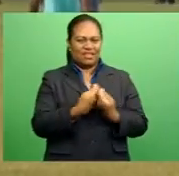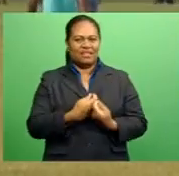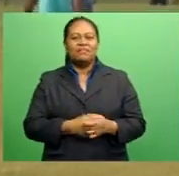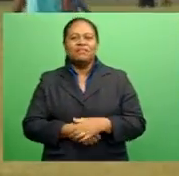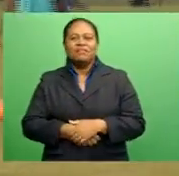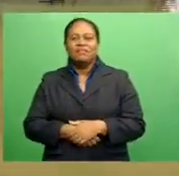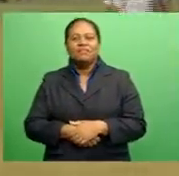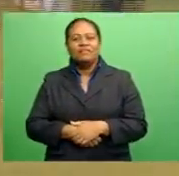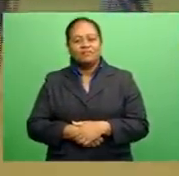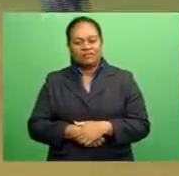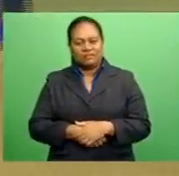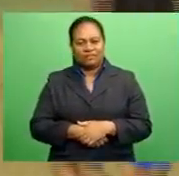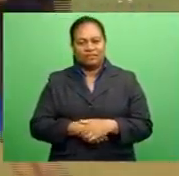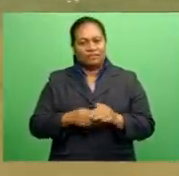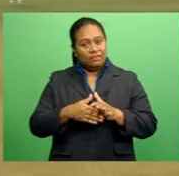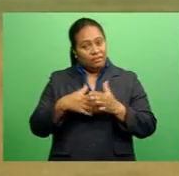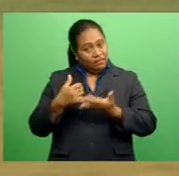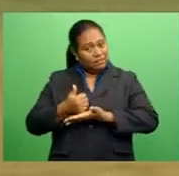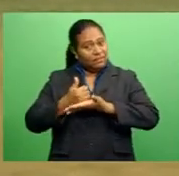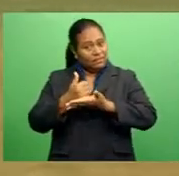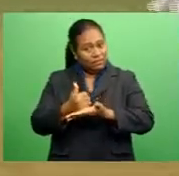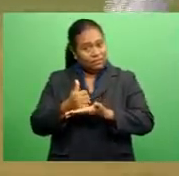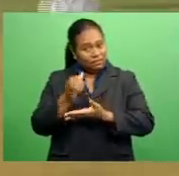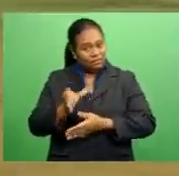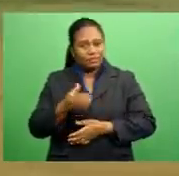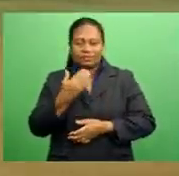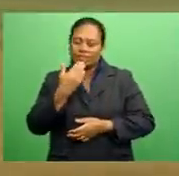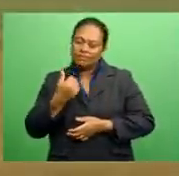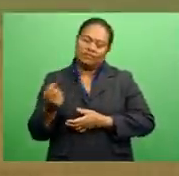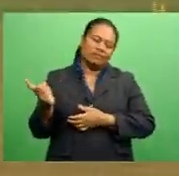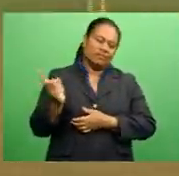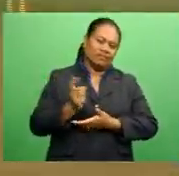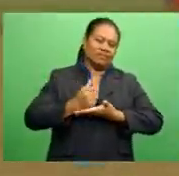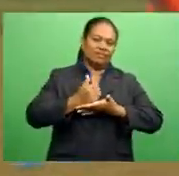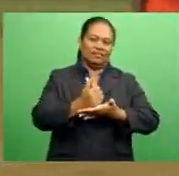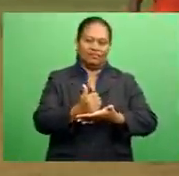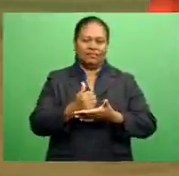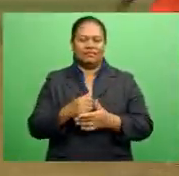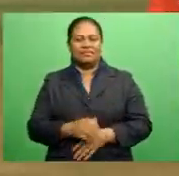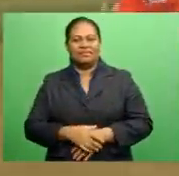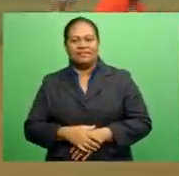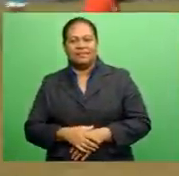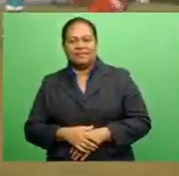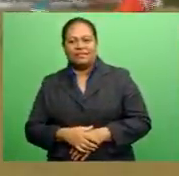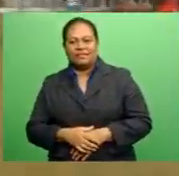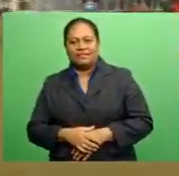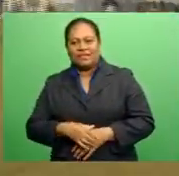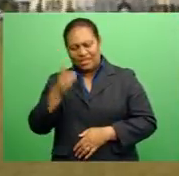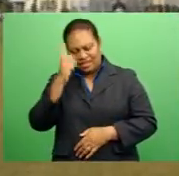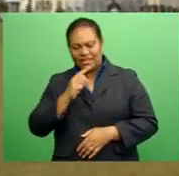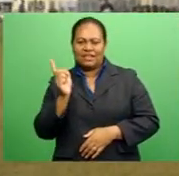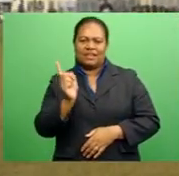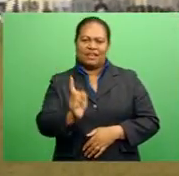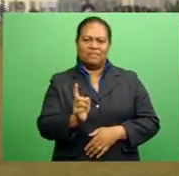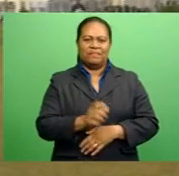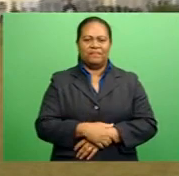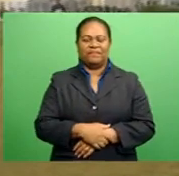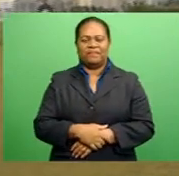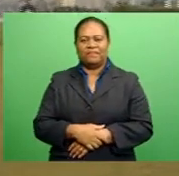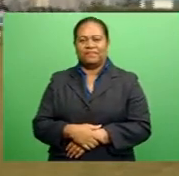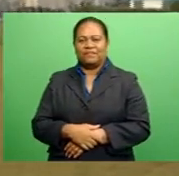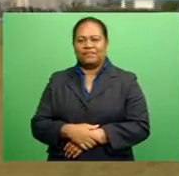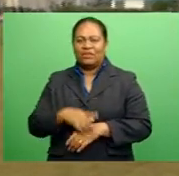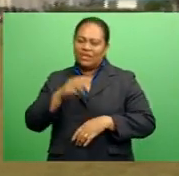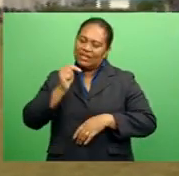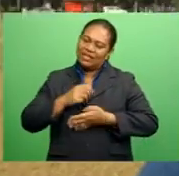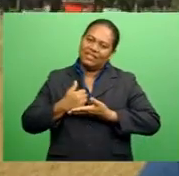side. The fans, you need support from the fans. Without the fans, you can be here. We need